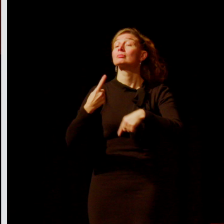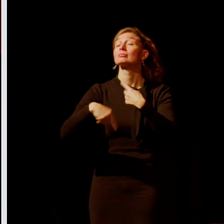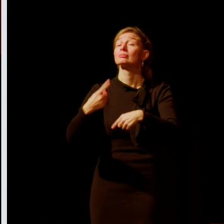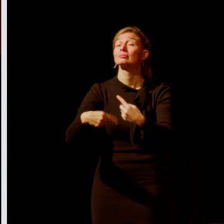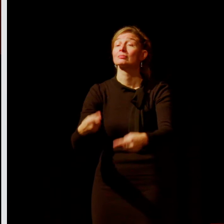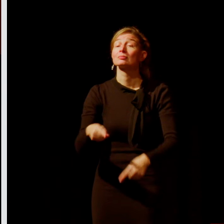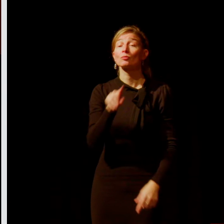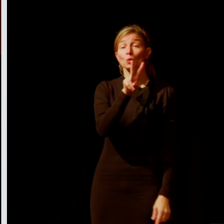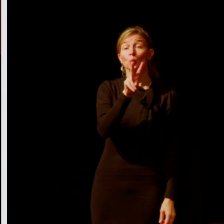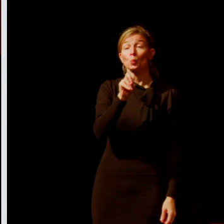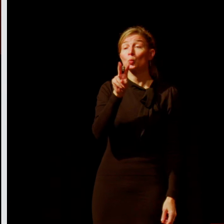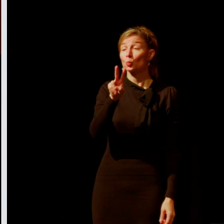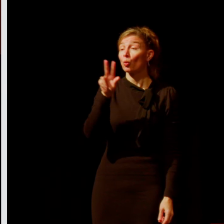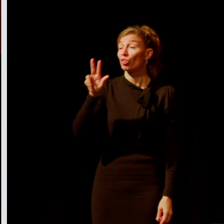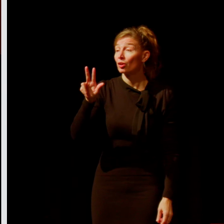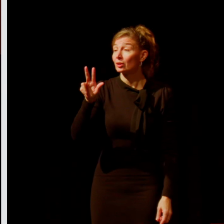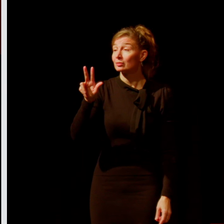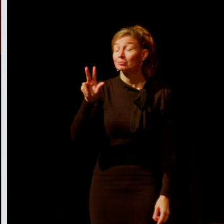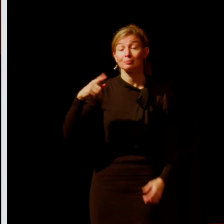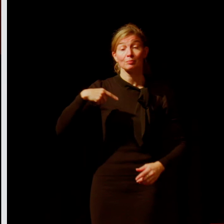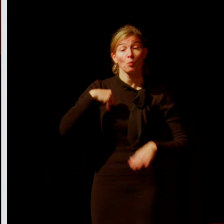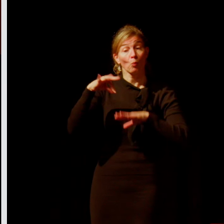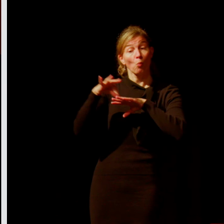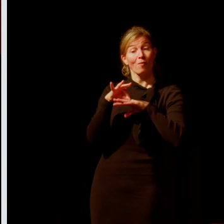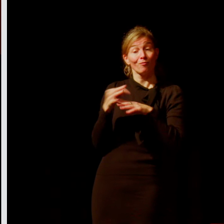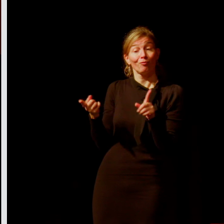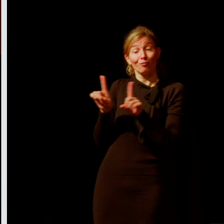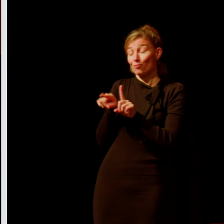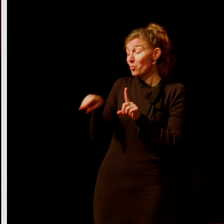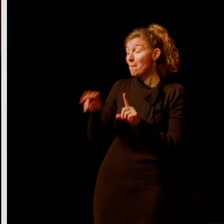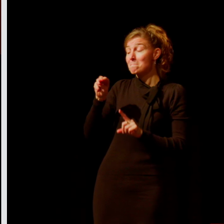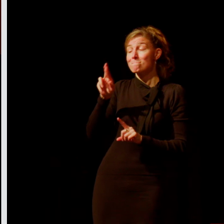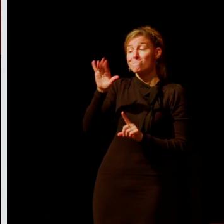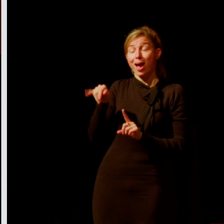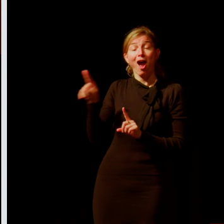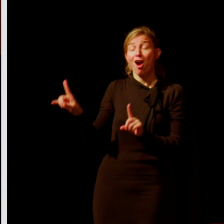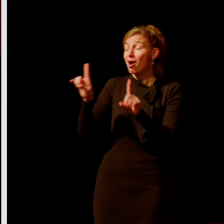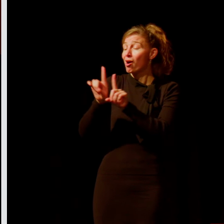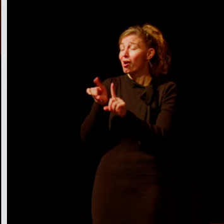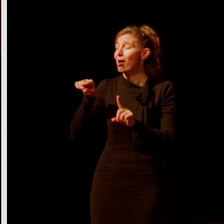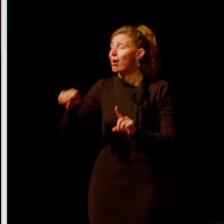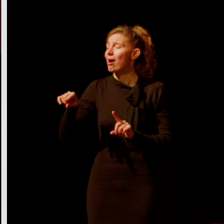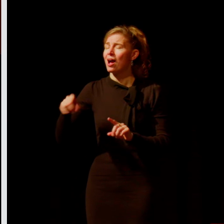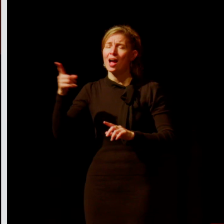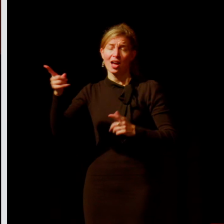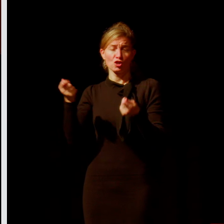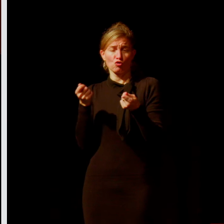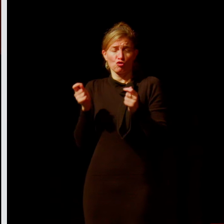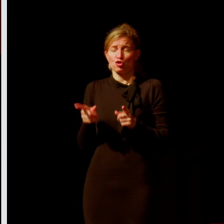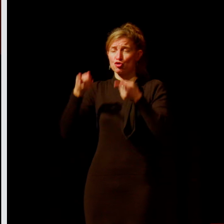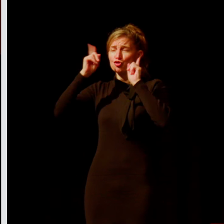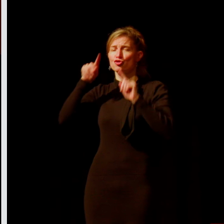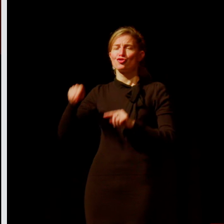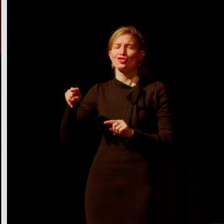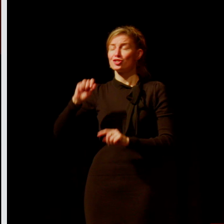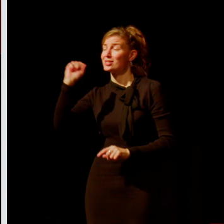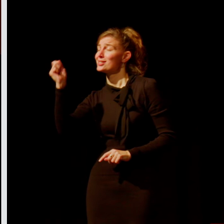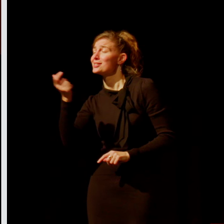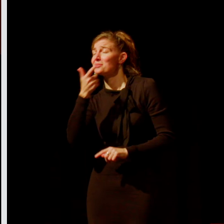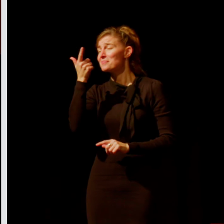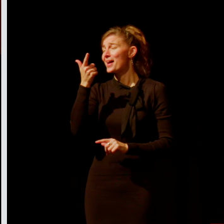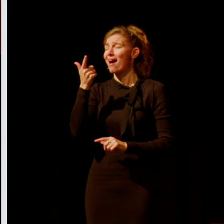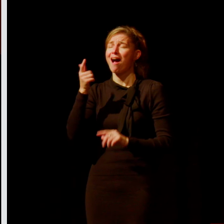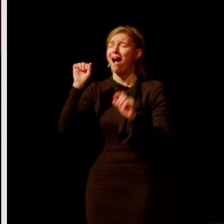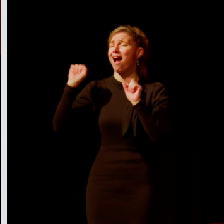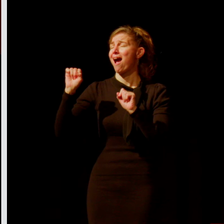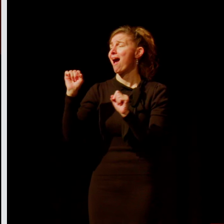2023. My wife, Mary, brilliant film director and the owner of a smile that can make me do anything, says, hey,